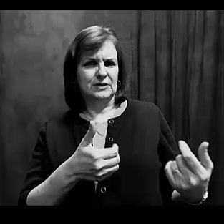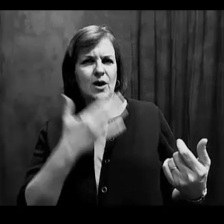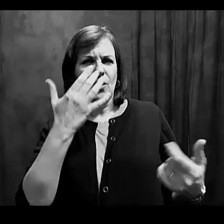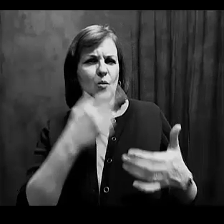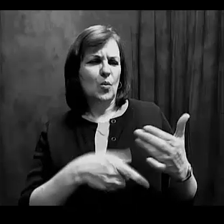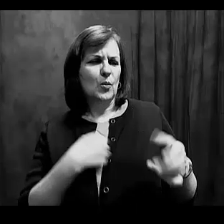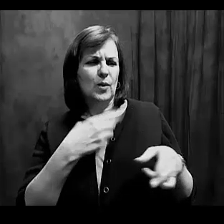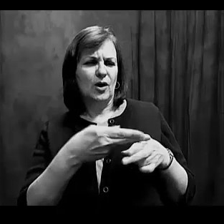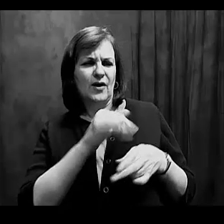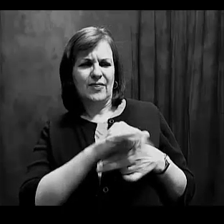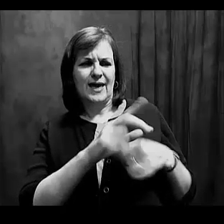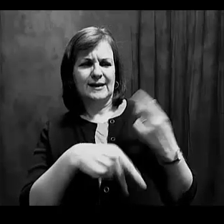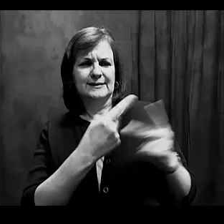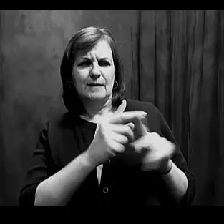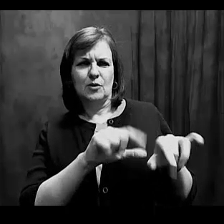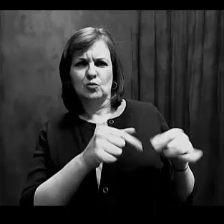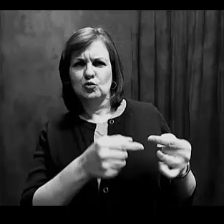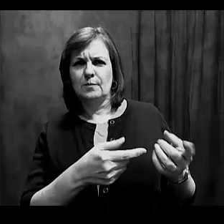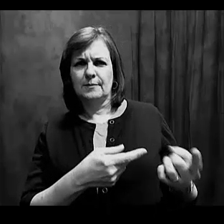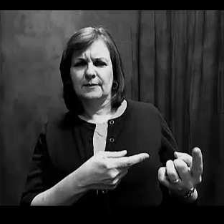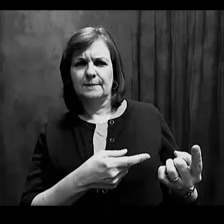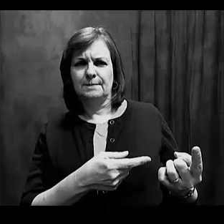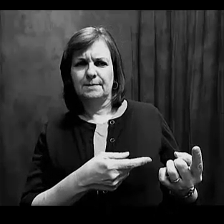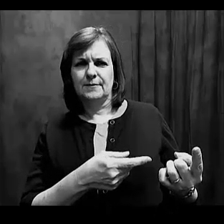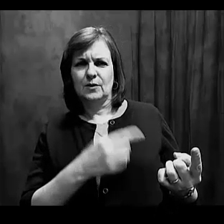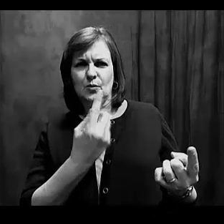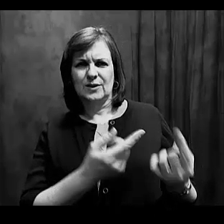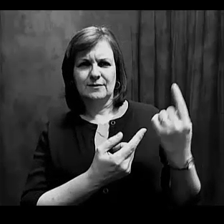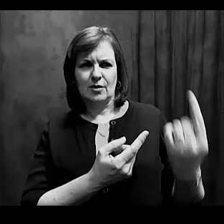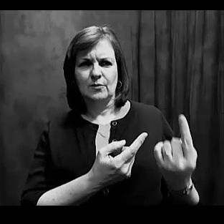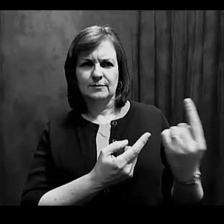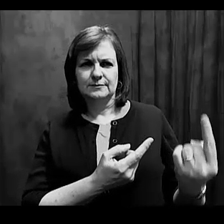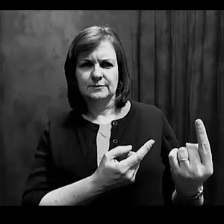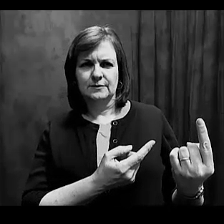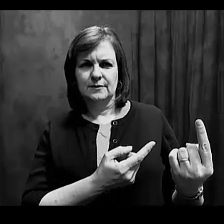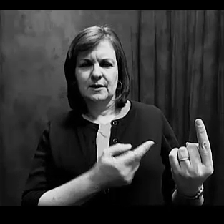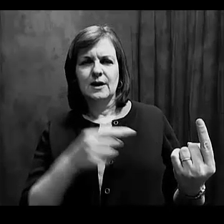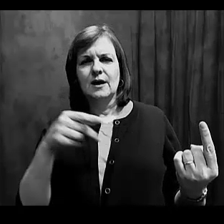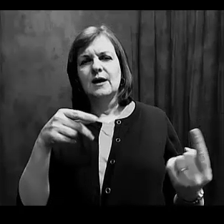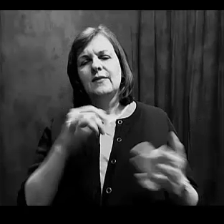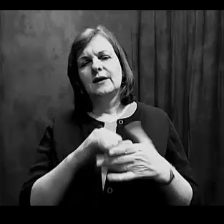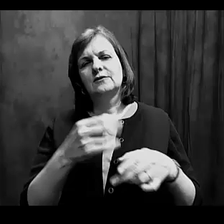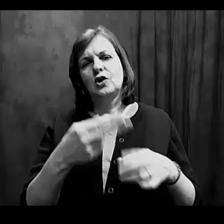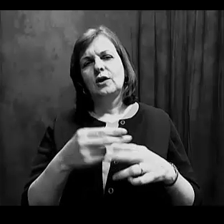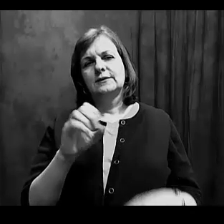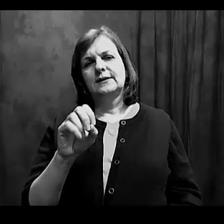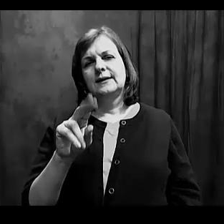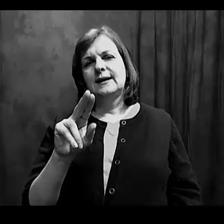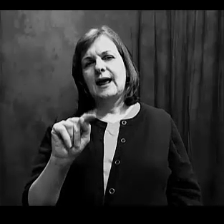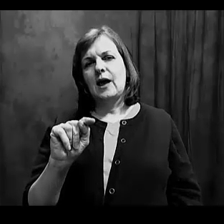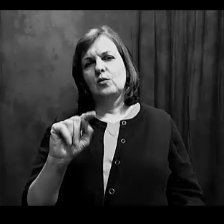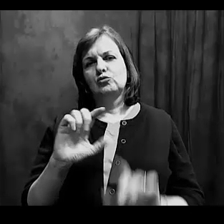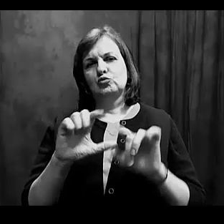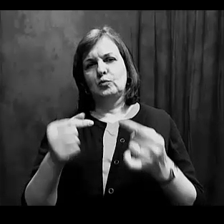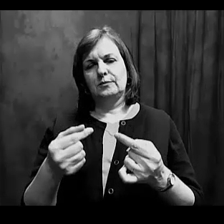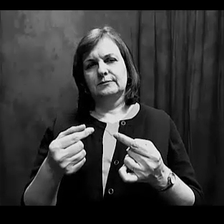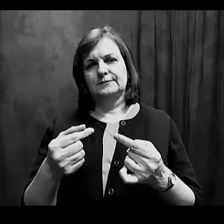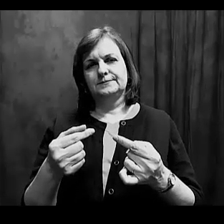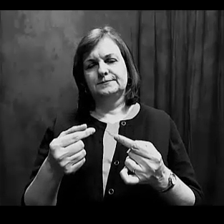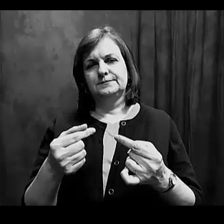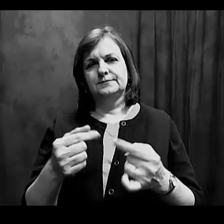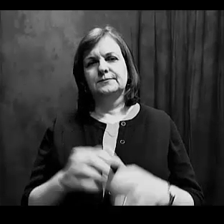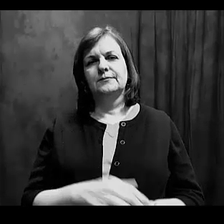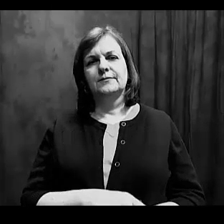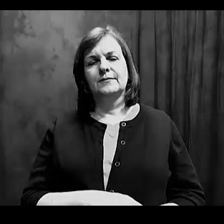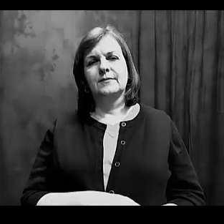all by itself out to the side? When we talked phylogenies, we called that an outgroup.